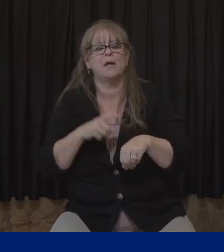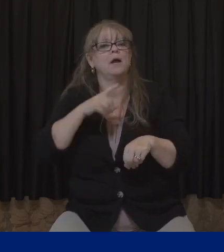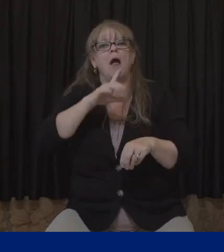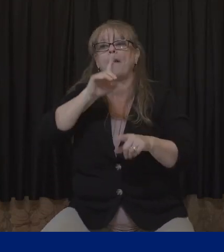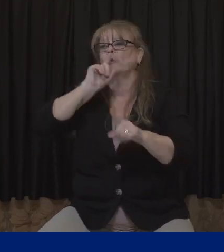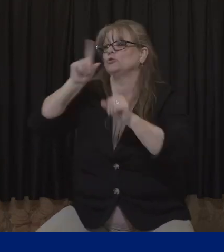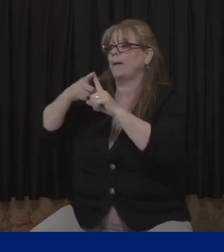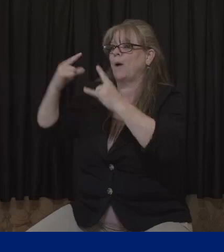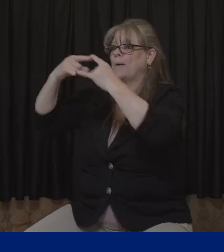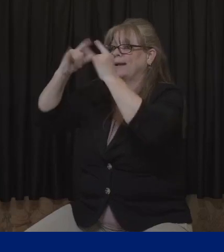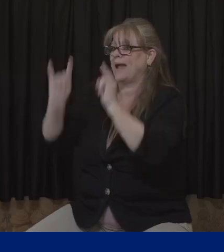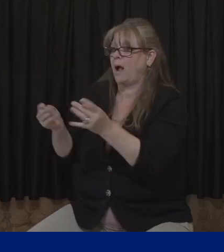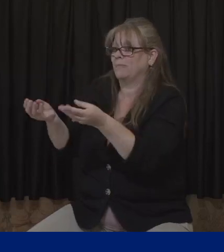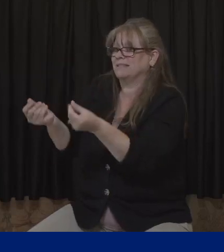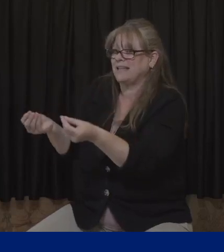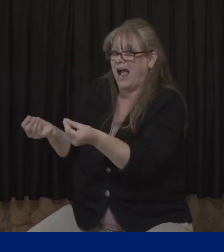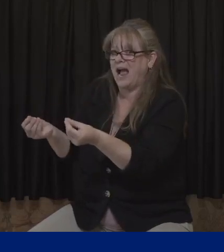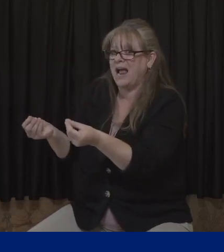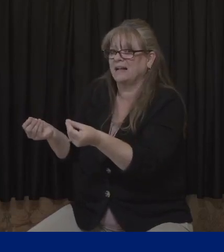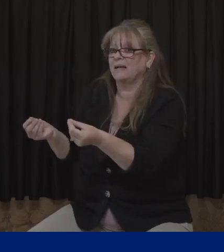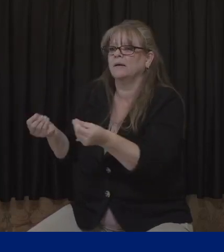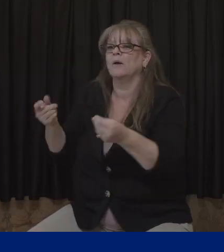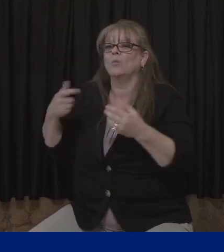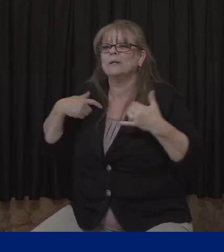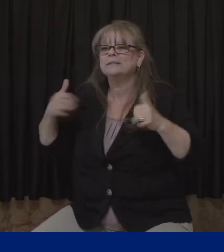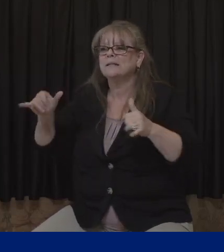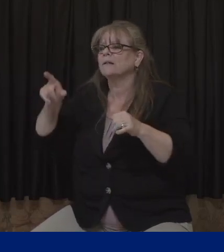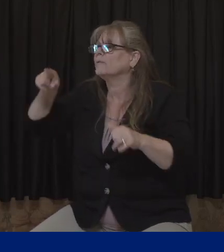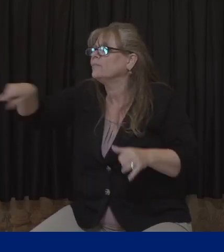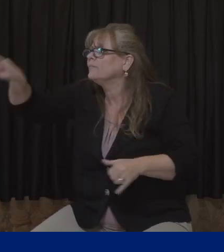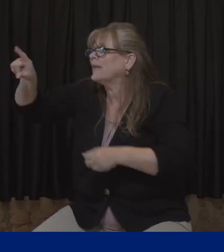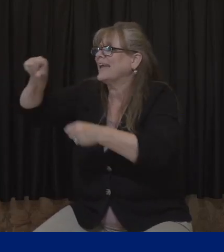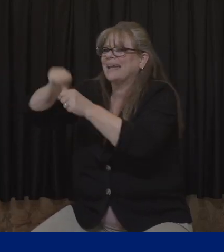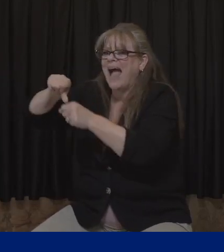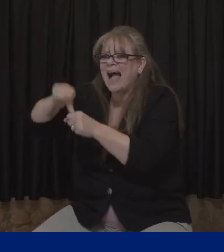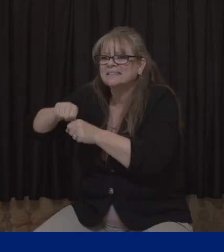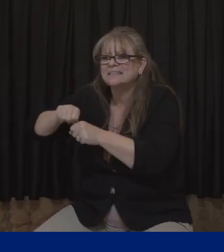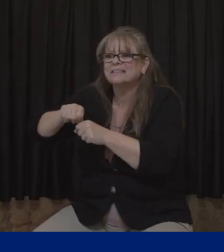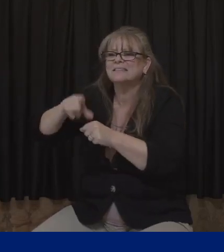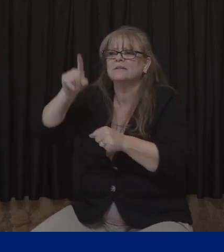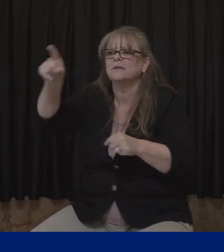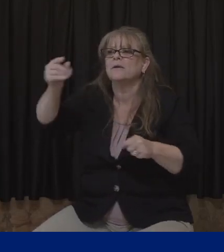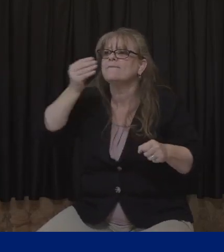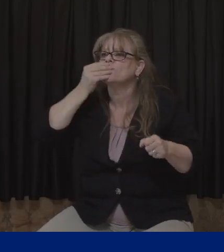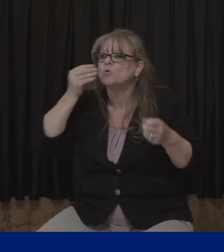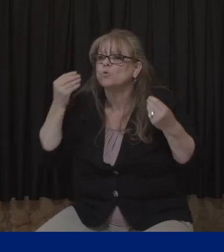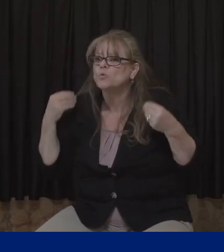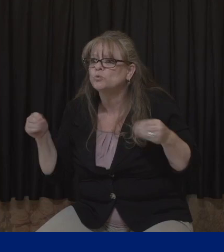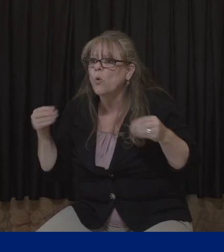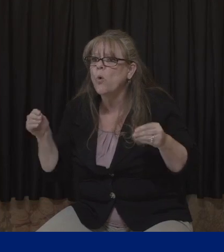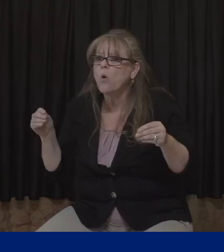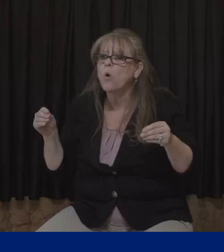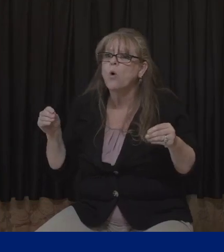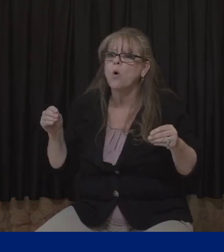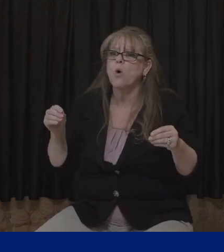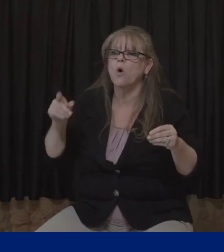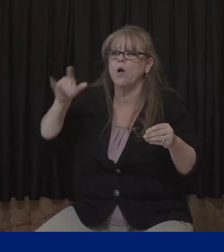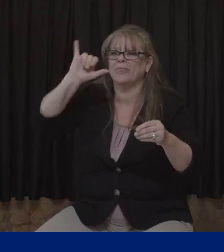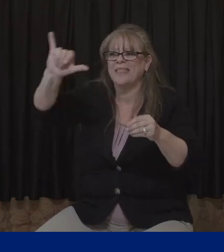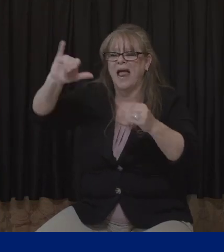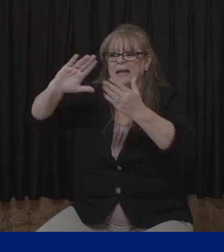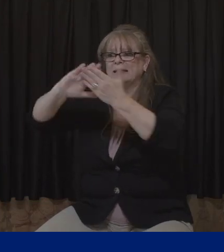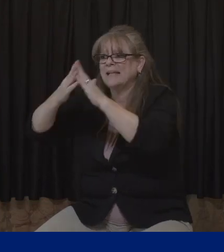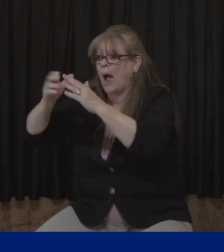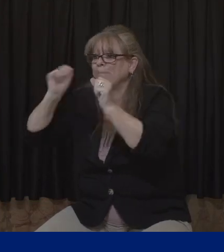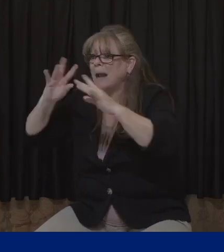and the convenience store in the town where they don't want to have the risk of reinfection from people from the Colorado Springs or Denver metro area. The second is the protocols